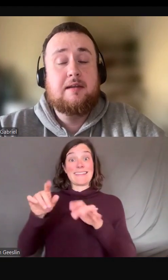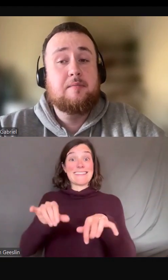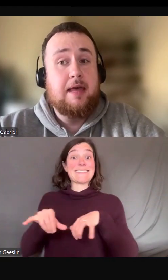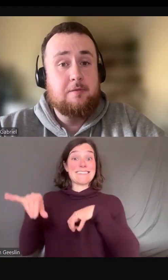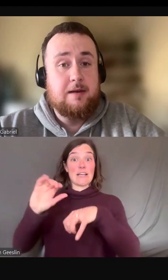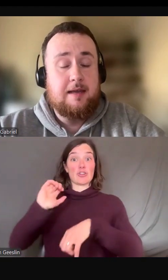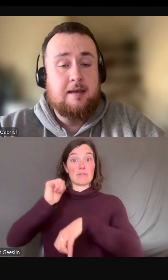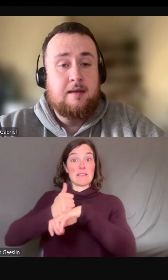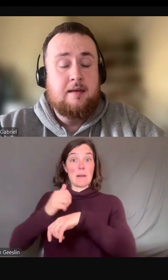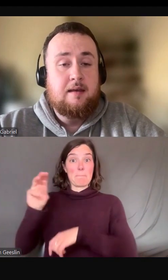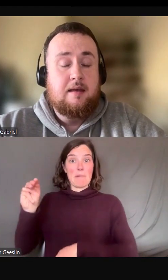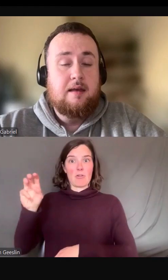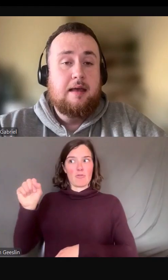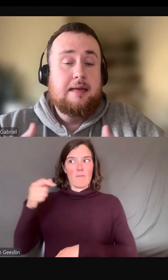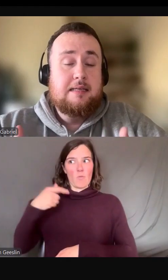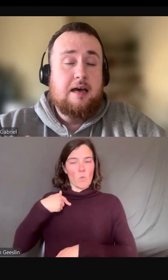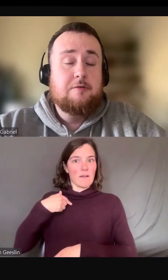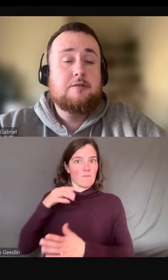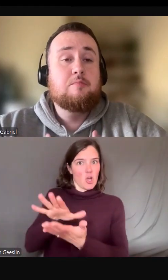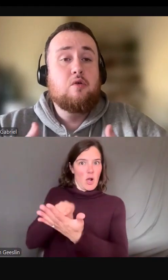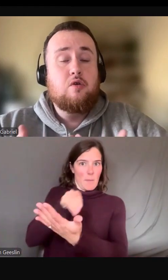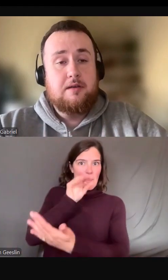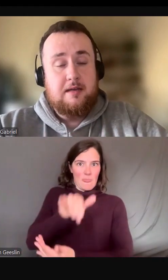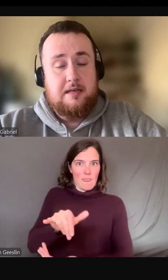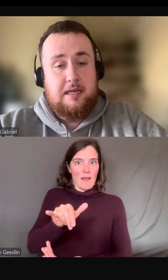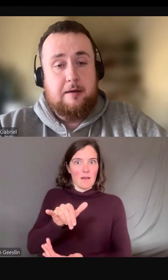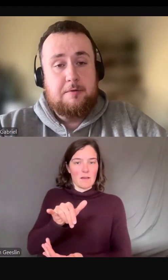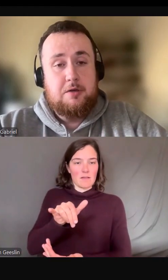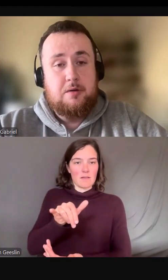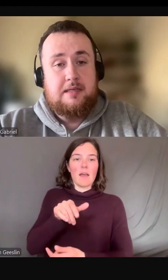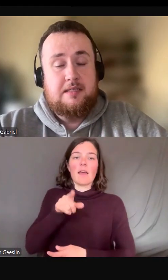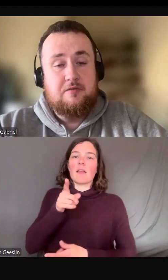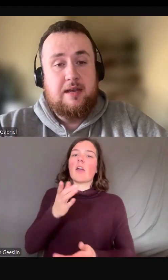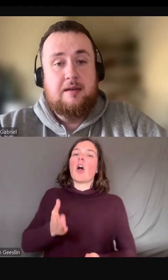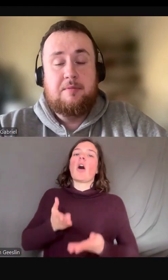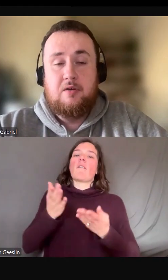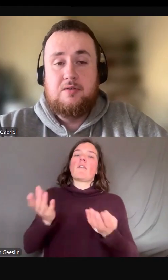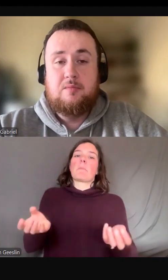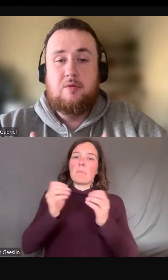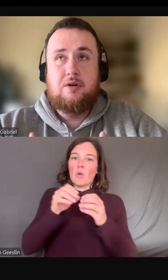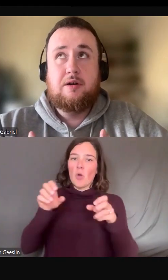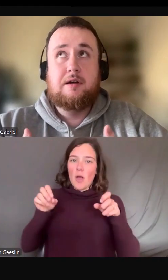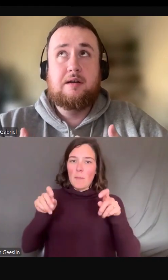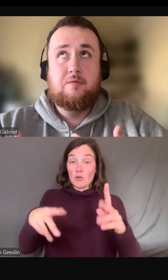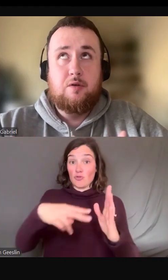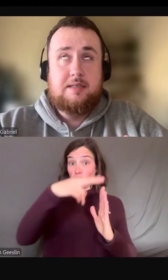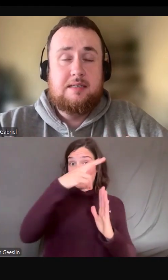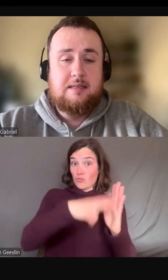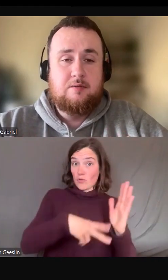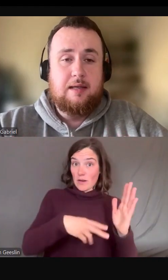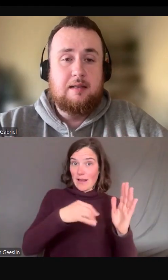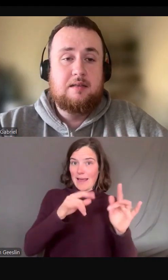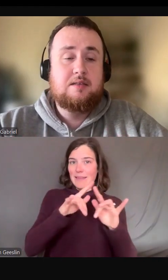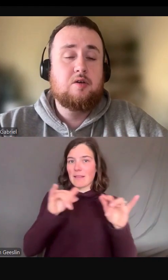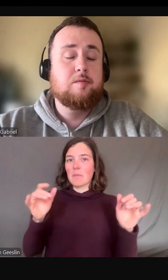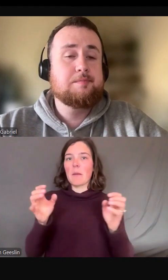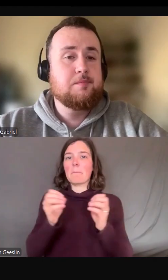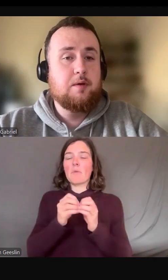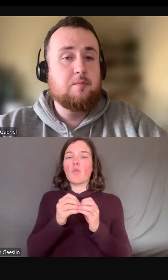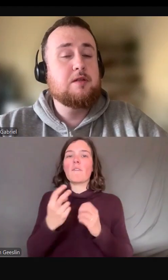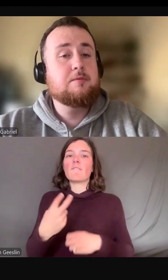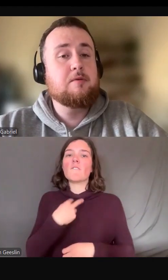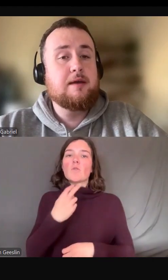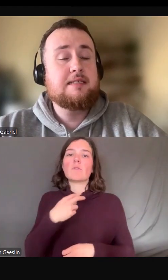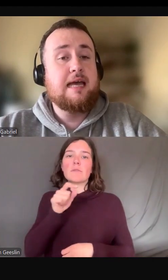integrated them heavily. And this offers more opportunities to read, but also more voices as well. So we